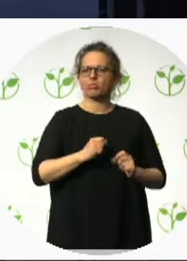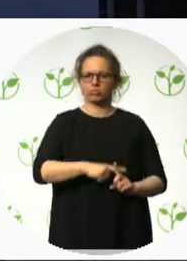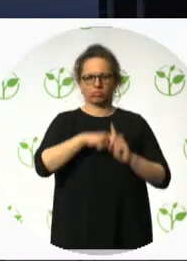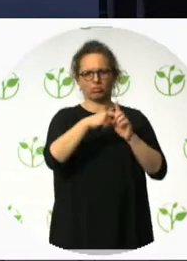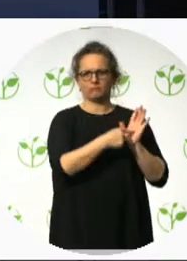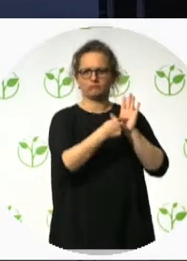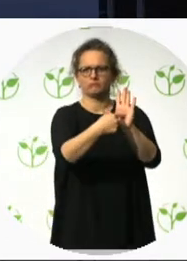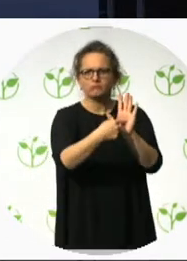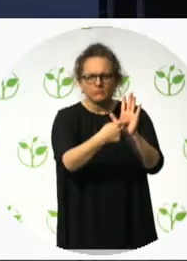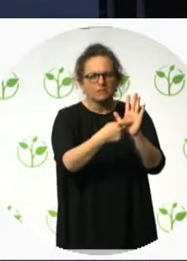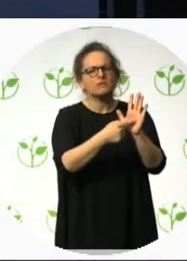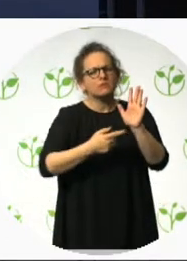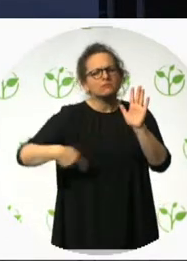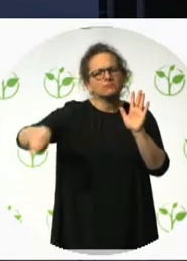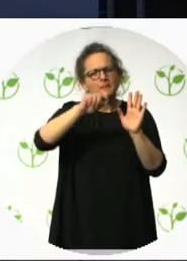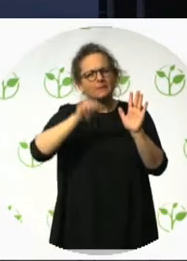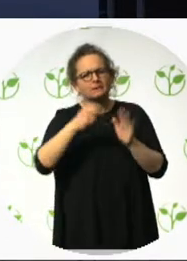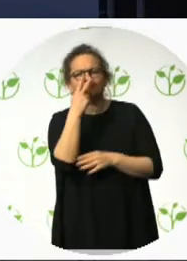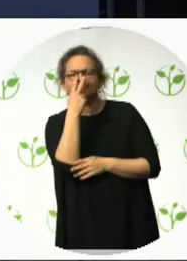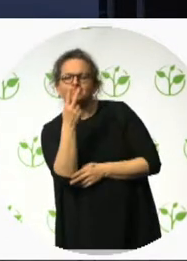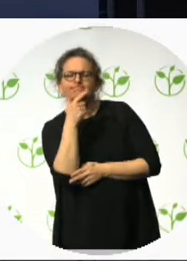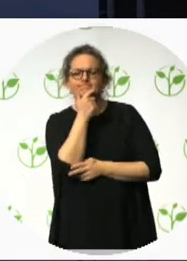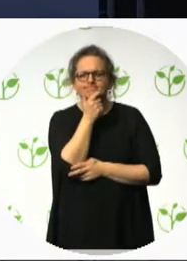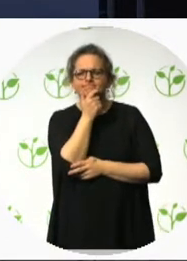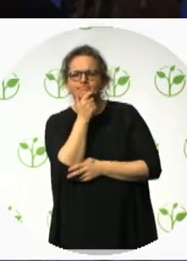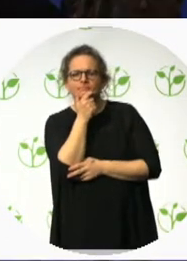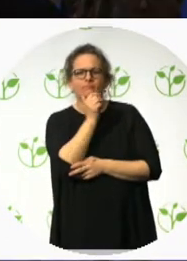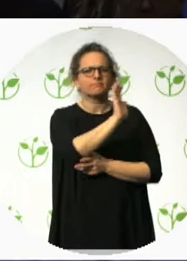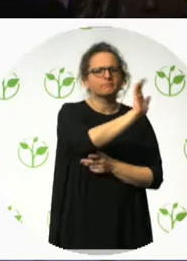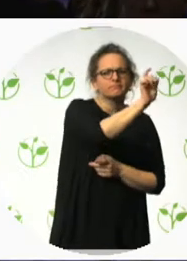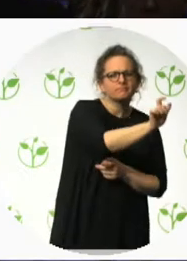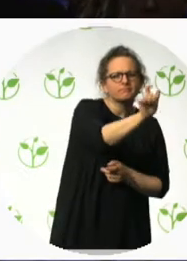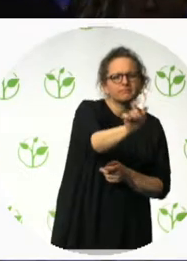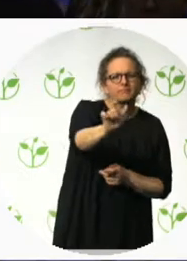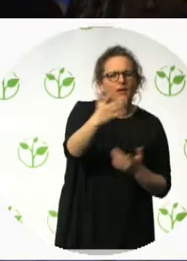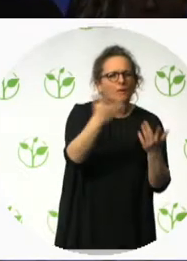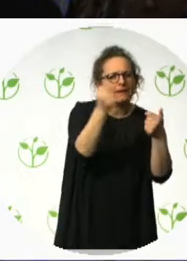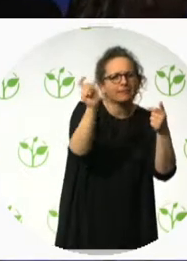does deaf people need now, now at this time.